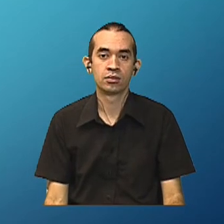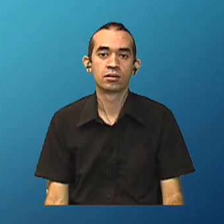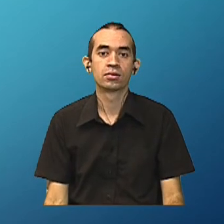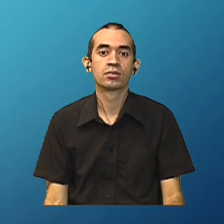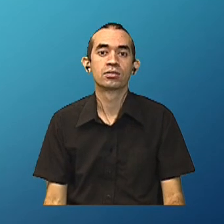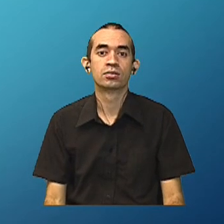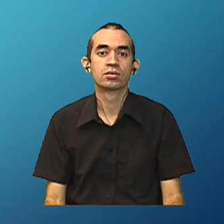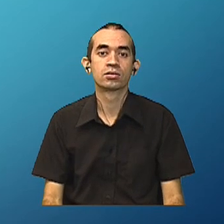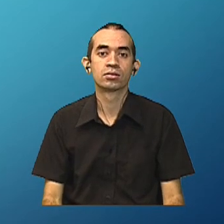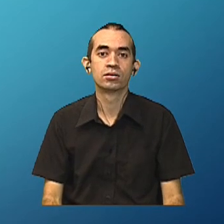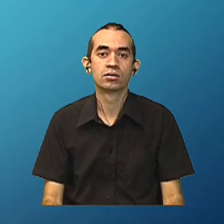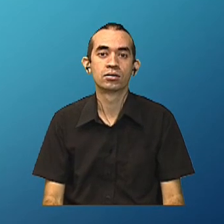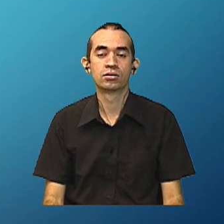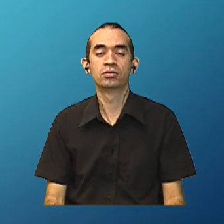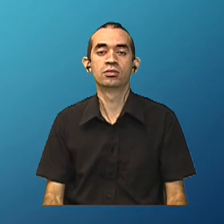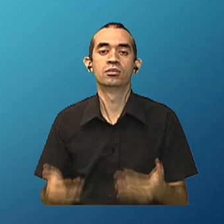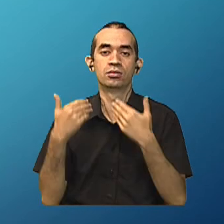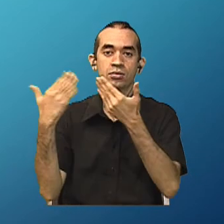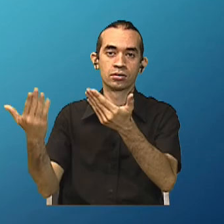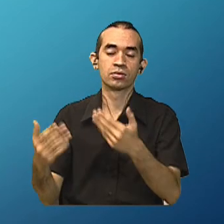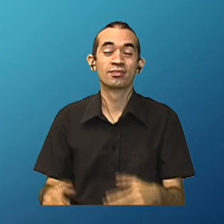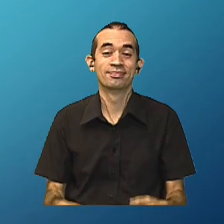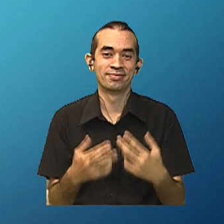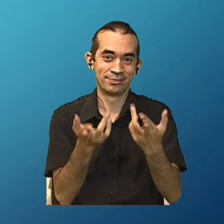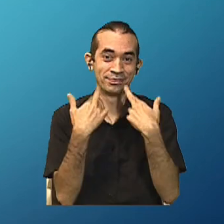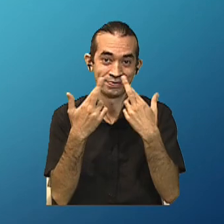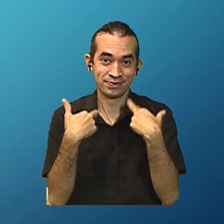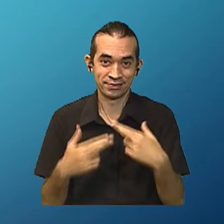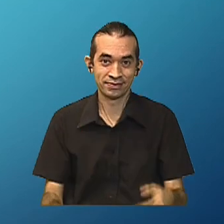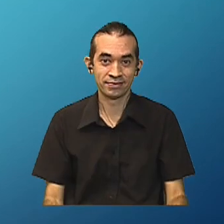Okay, let's continue with the answers.